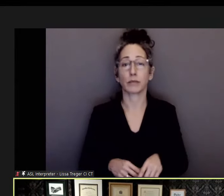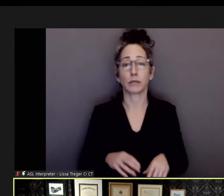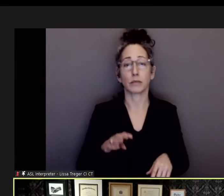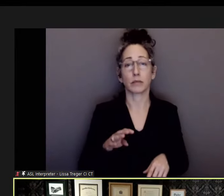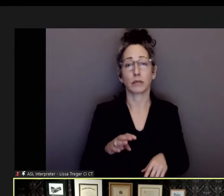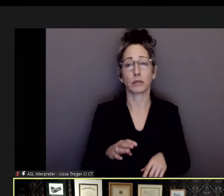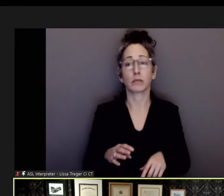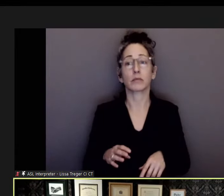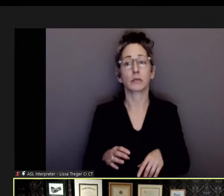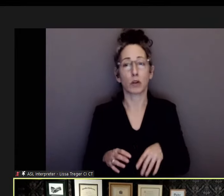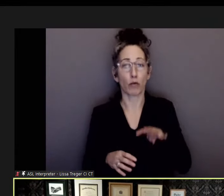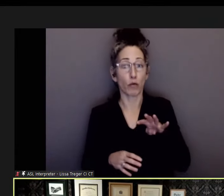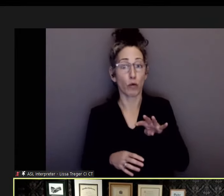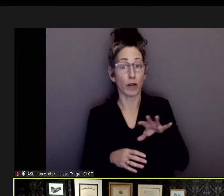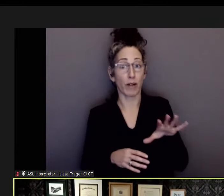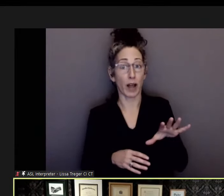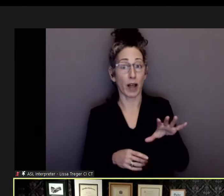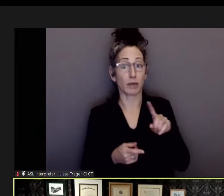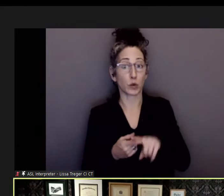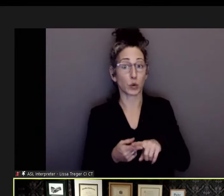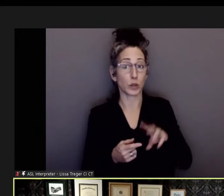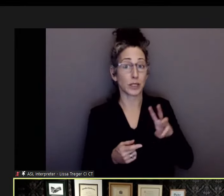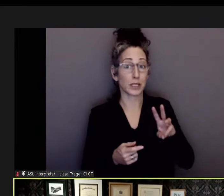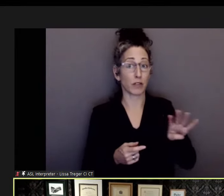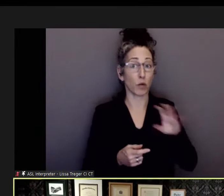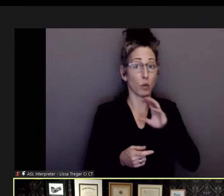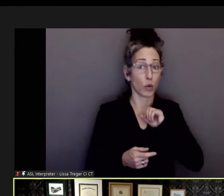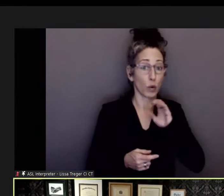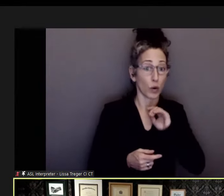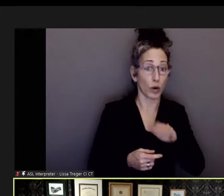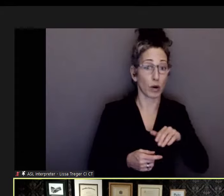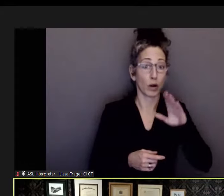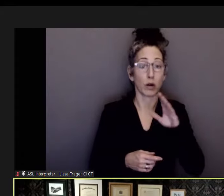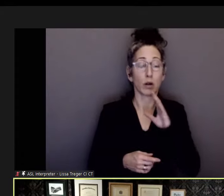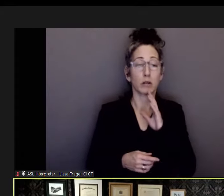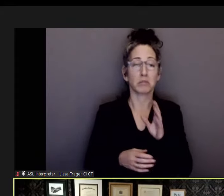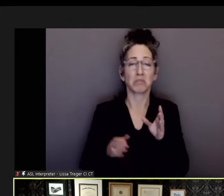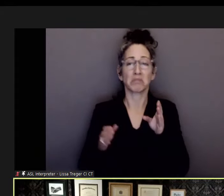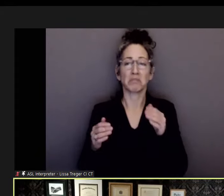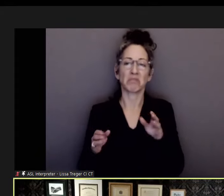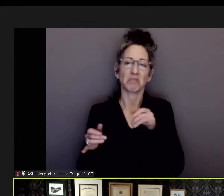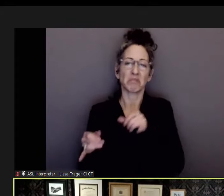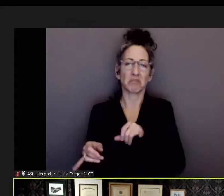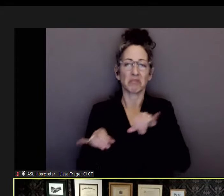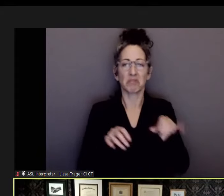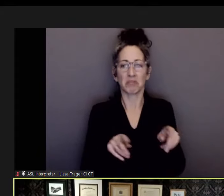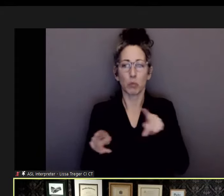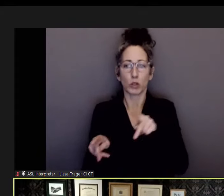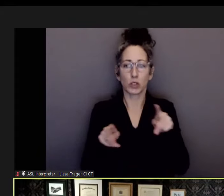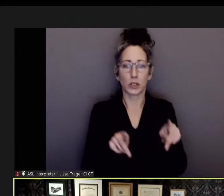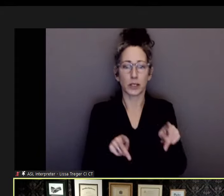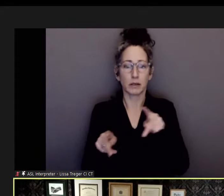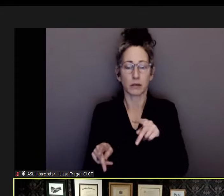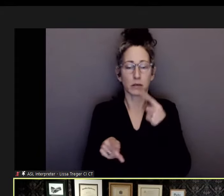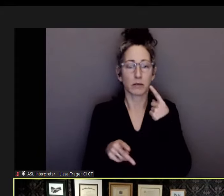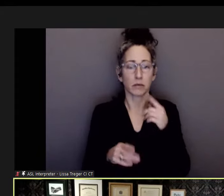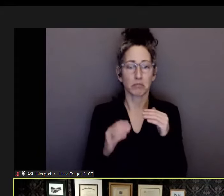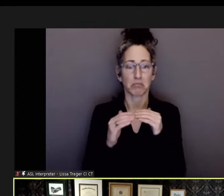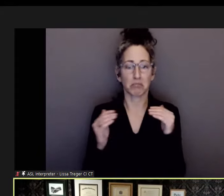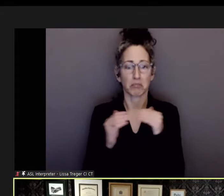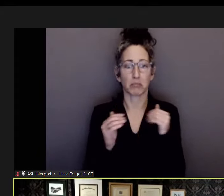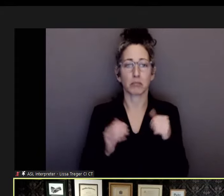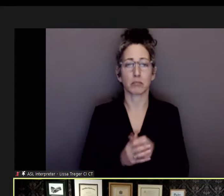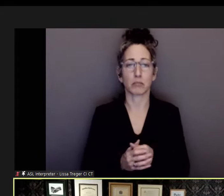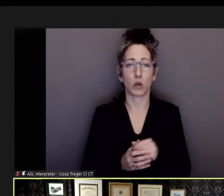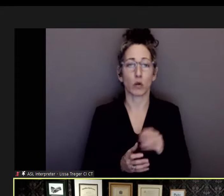45 to 64. Females were represented roughly equal to males, 47% female and